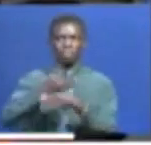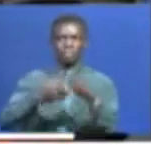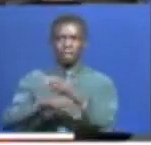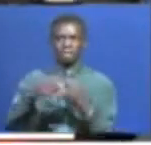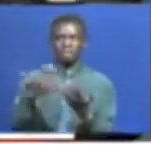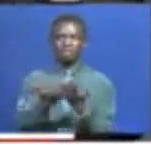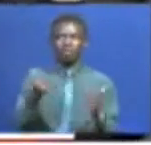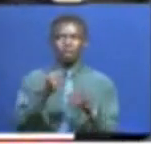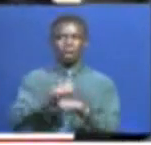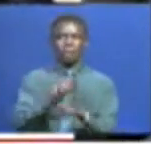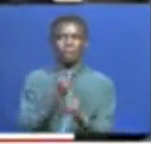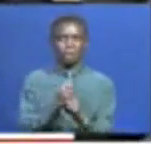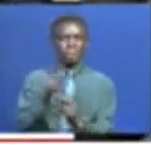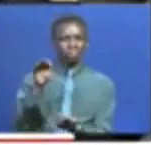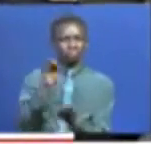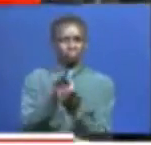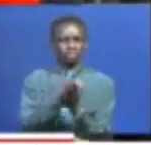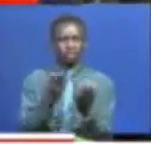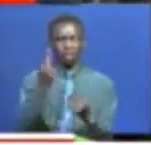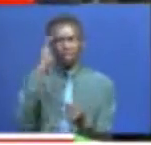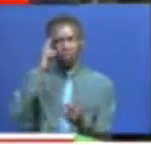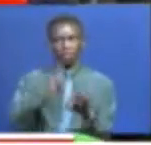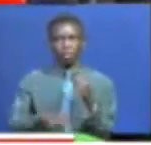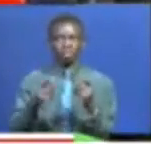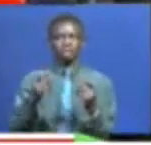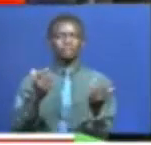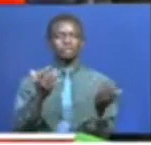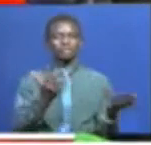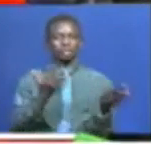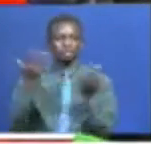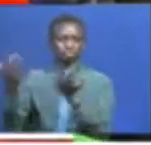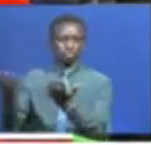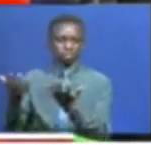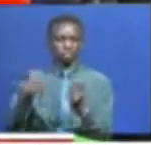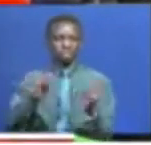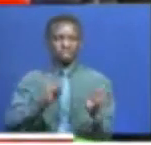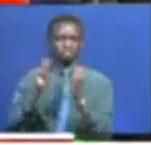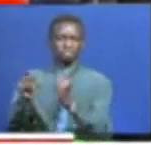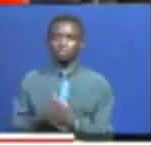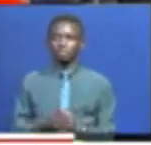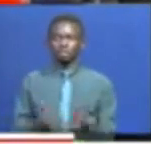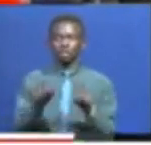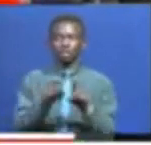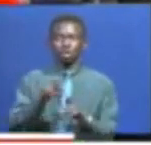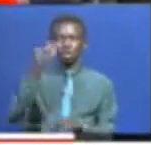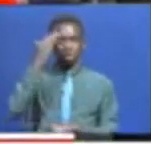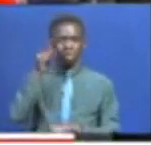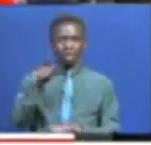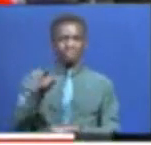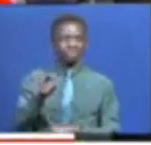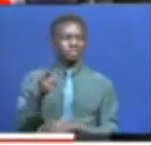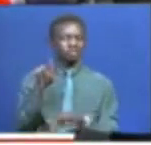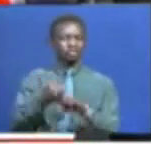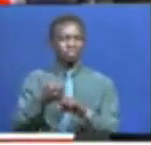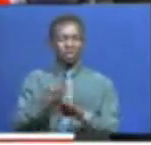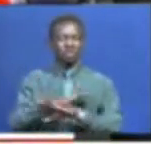for preservation and transportation. Because stainless steel does not rust and it has a higher heat retention capacity,